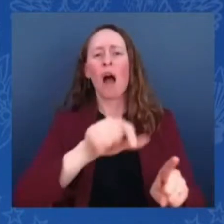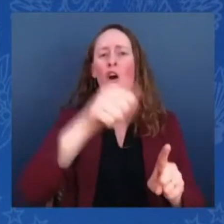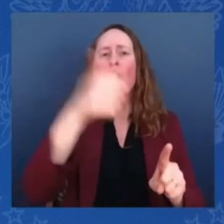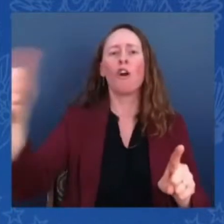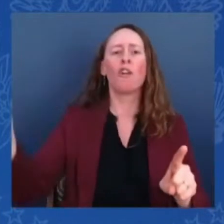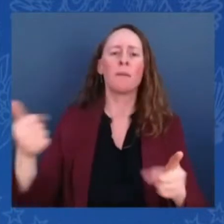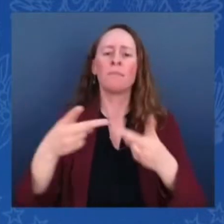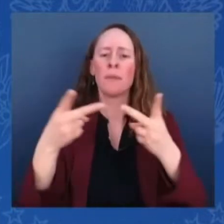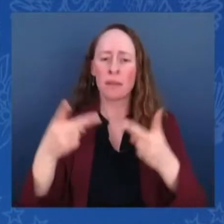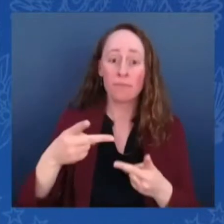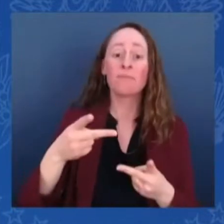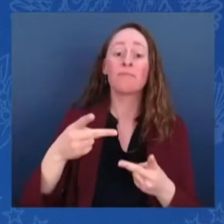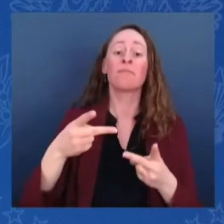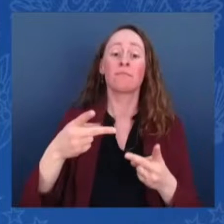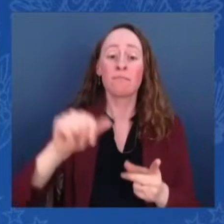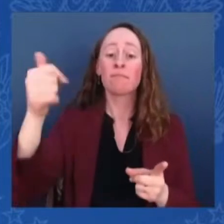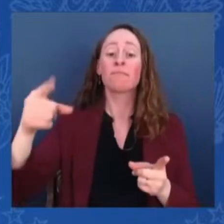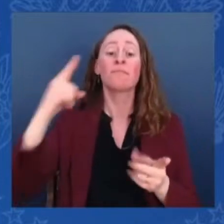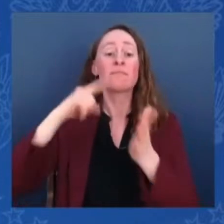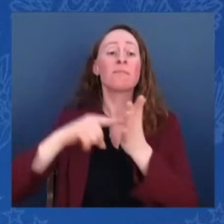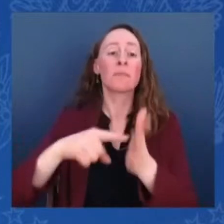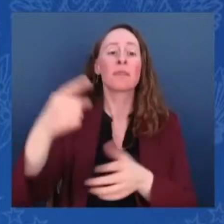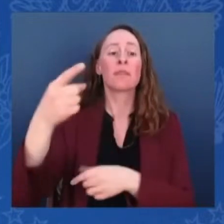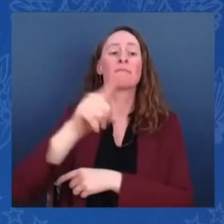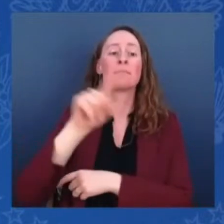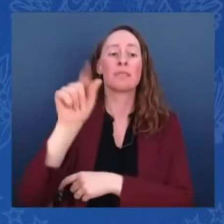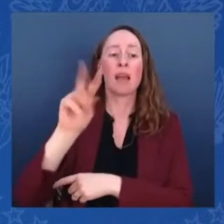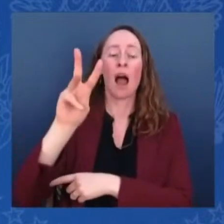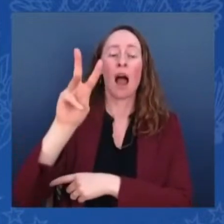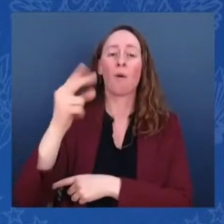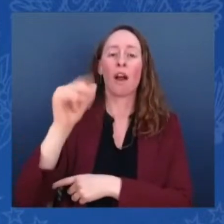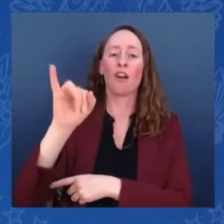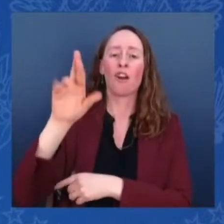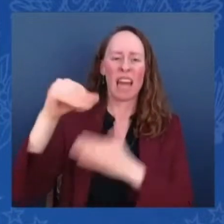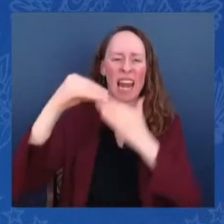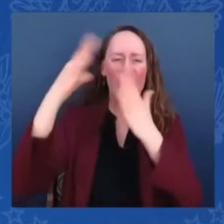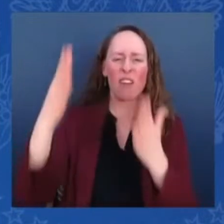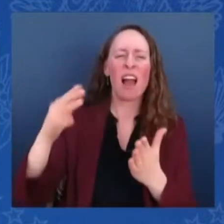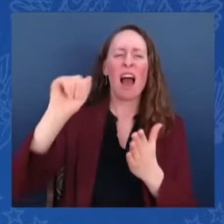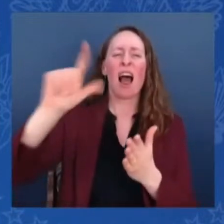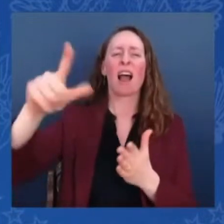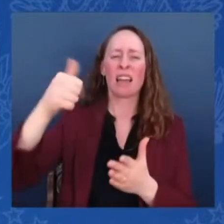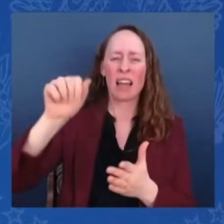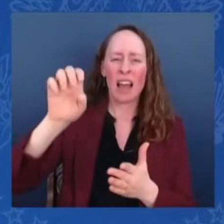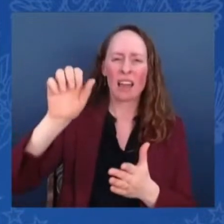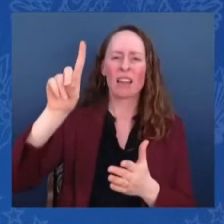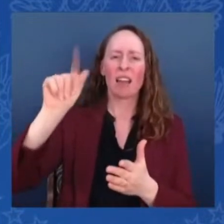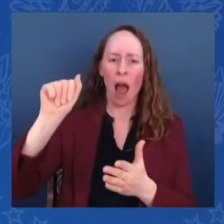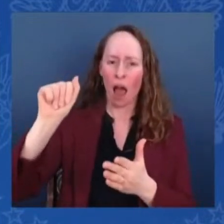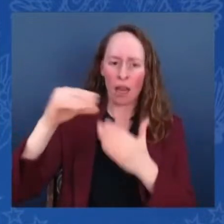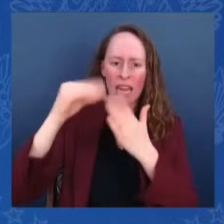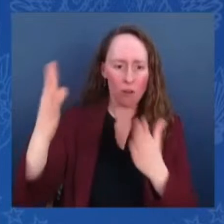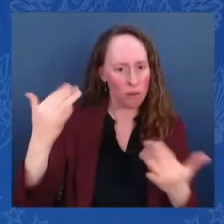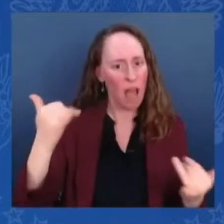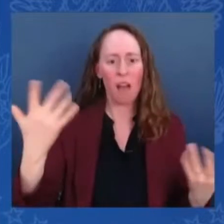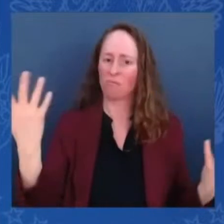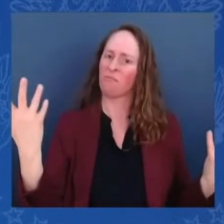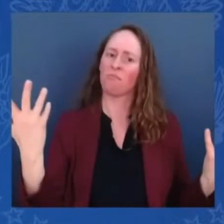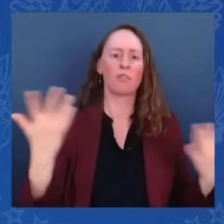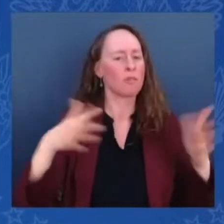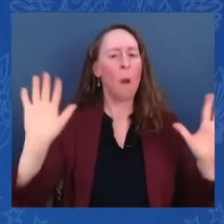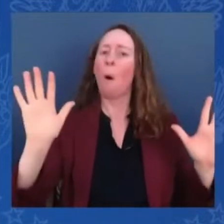al-Qaeda, who helped orchestrate the September 11th attacks. And we did it without putting more American boots on the ground. And